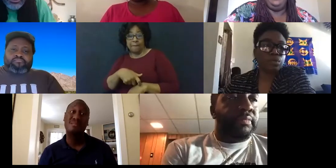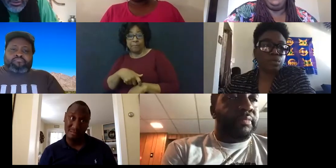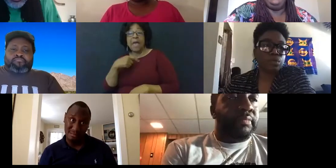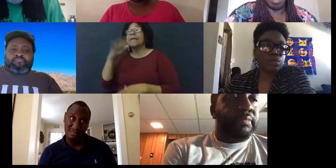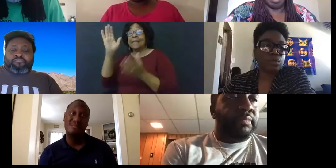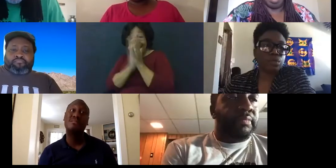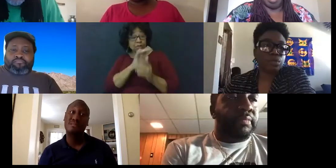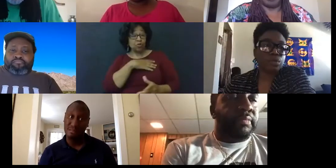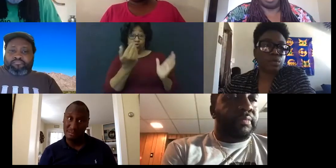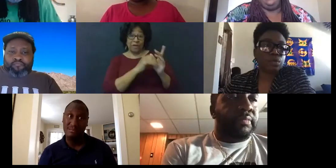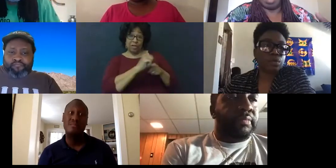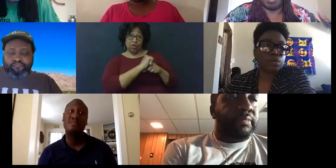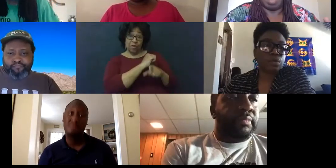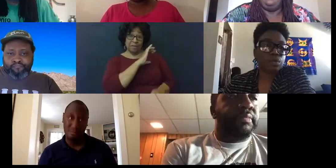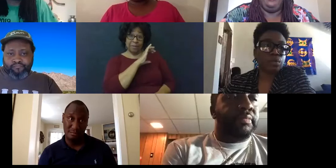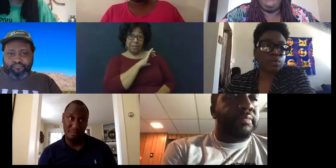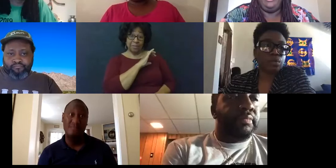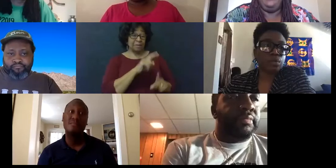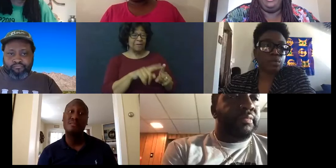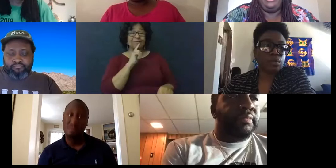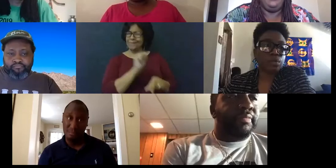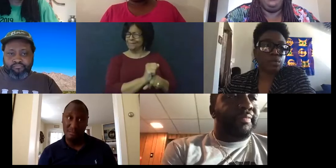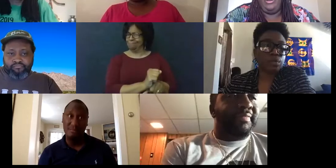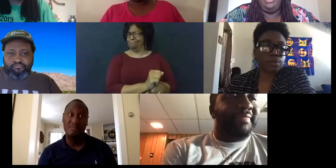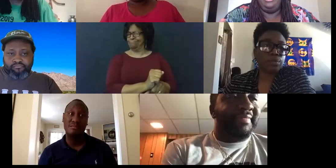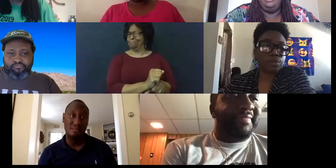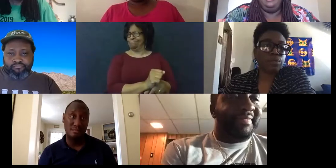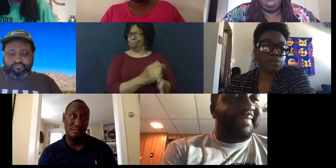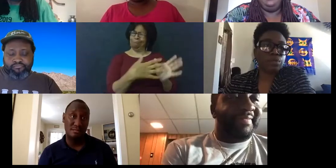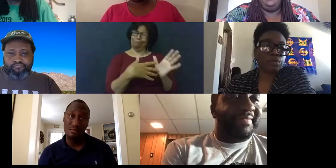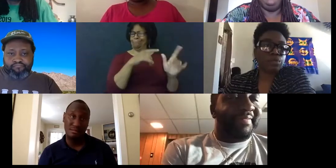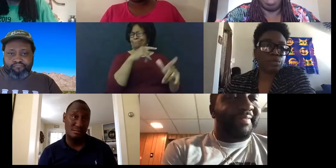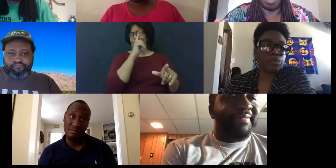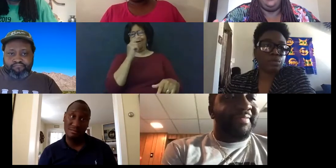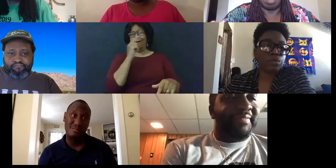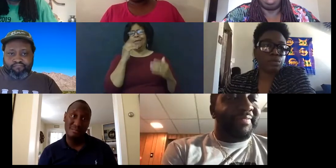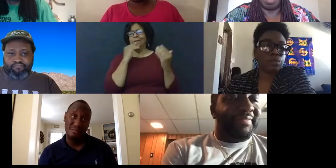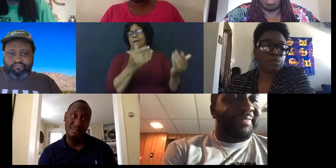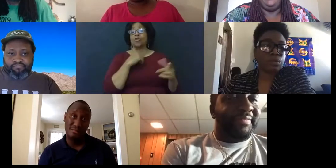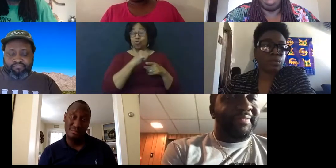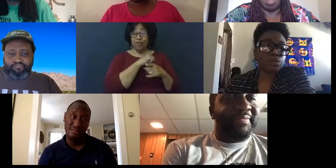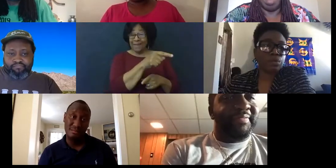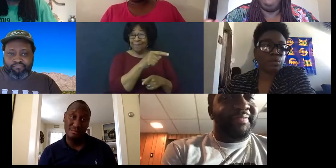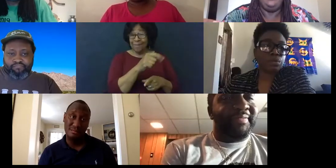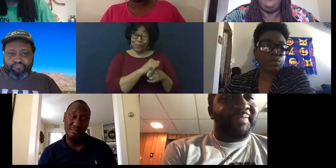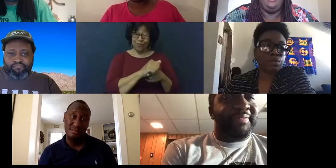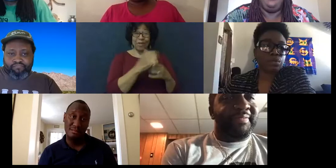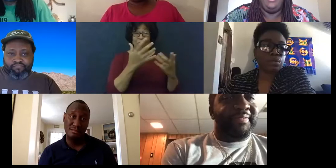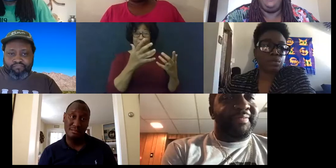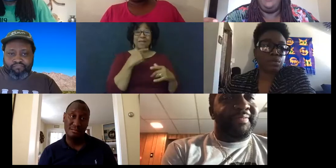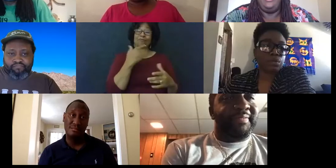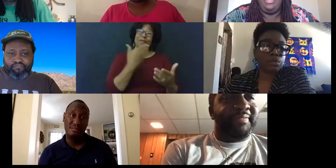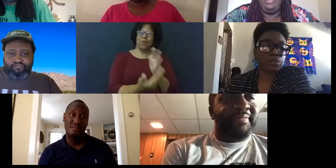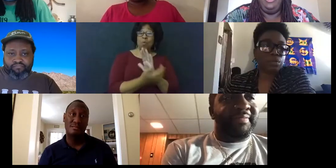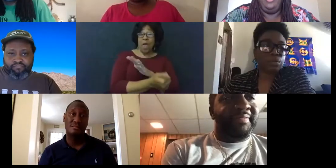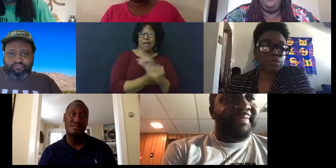retrain the police. And to be honest, I don't see that going very far, because they've been trained, to be honest, they're trained really well